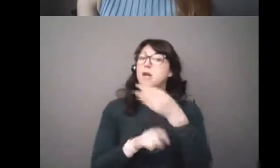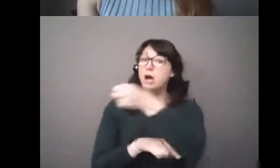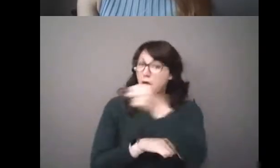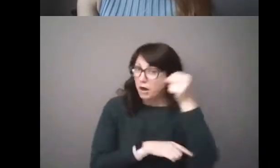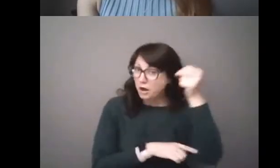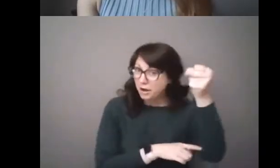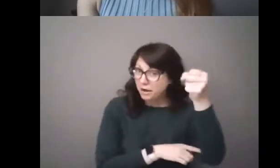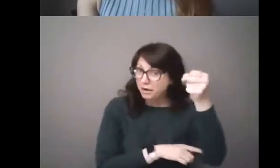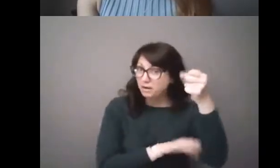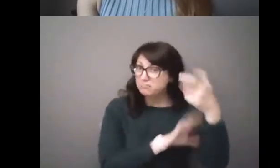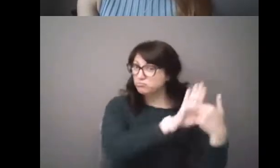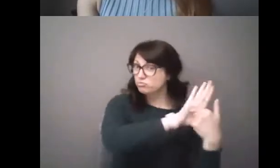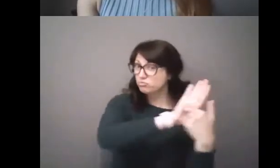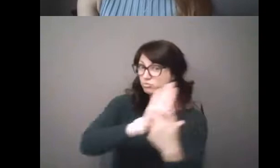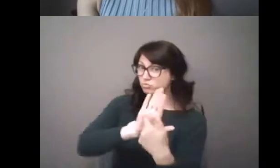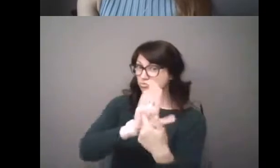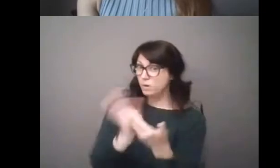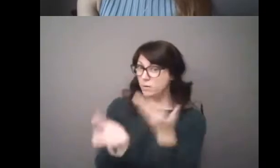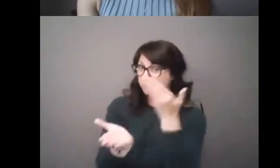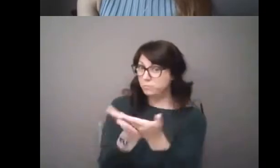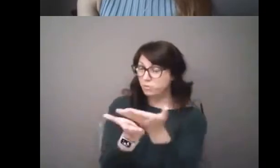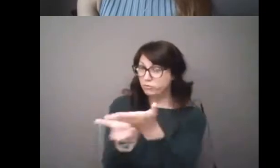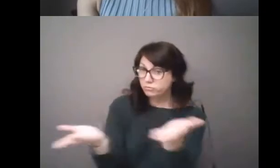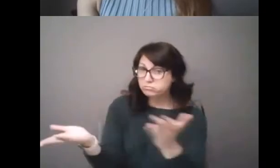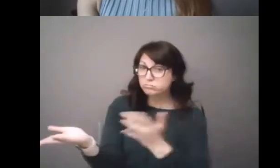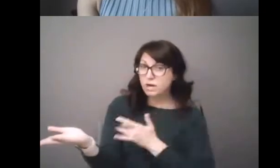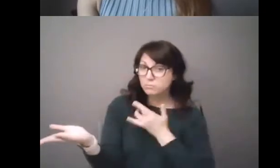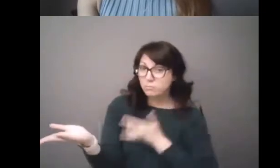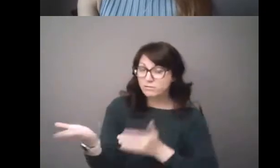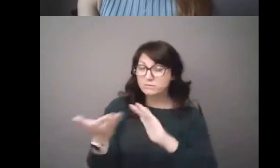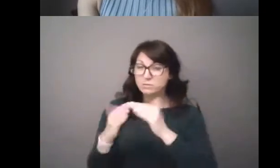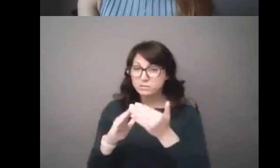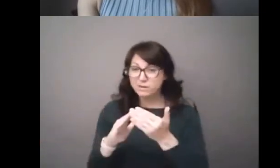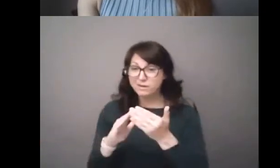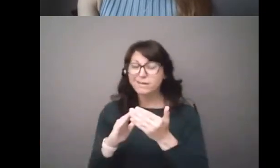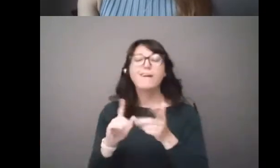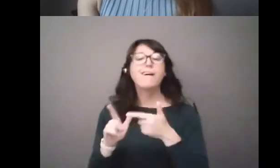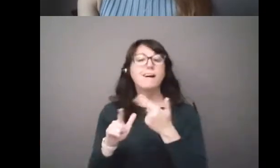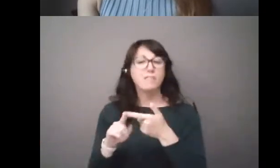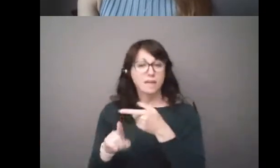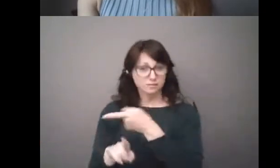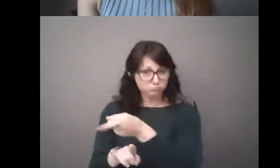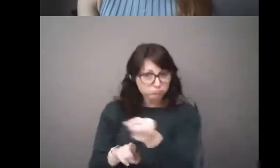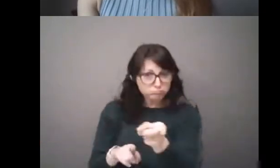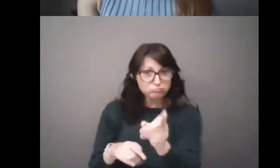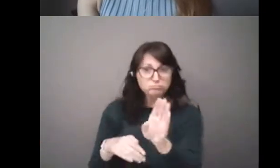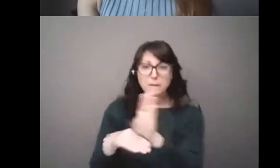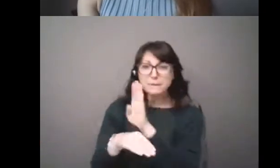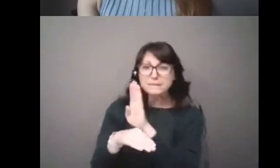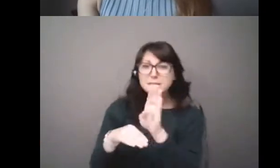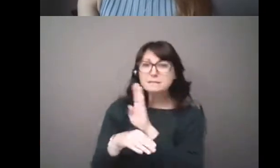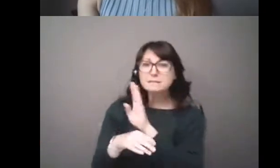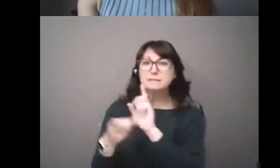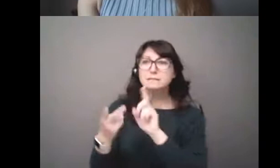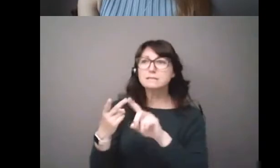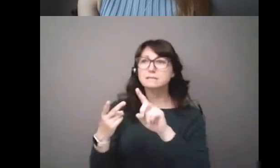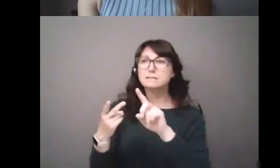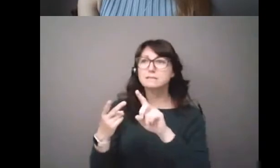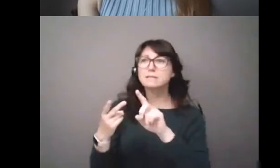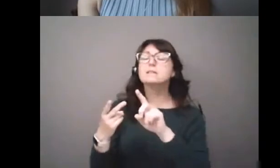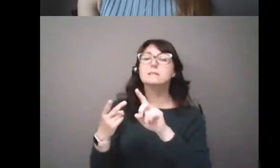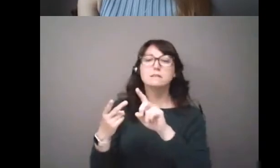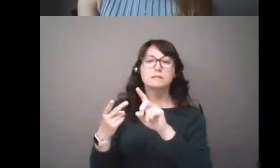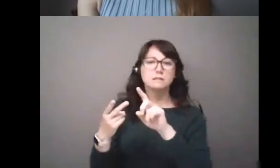once we've told the story, I think they have to also then be able to take those businesses or the employer